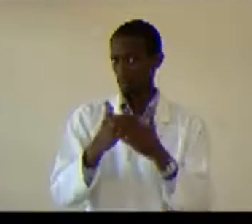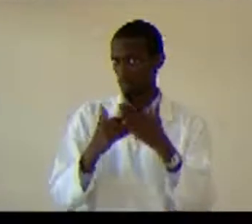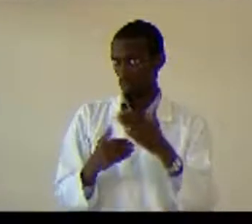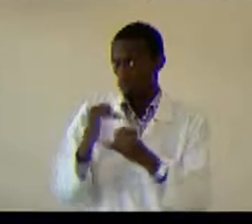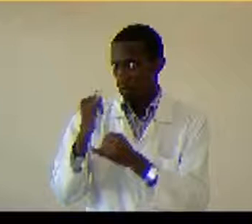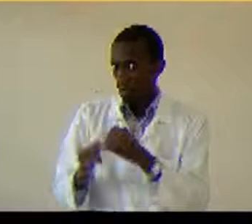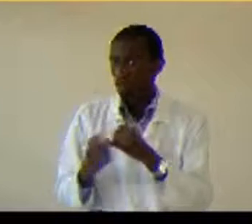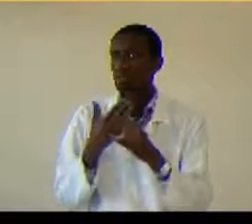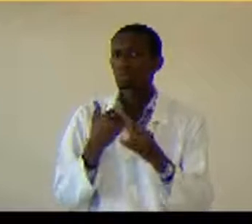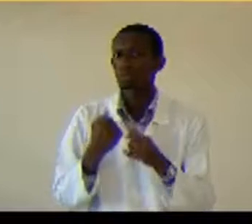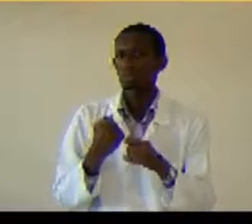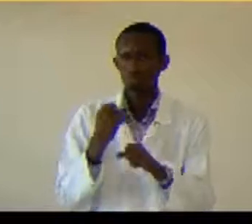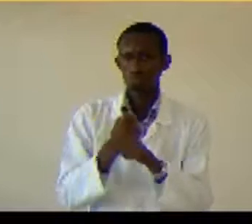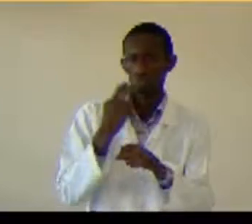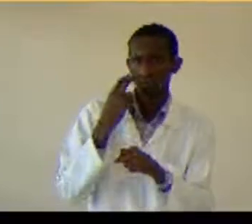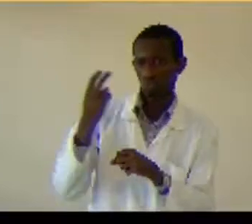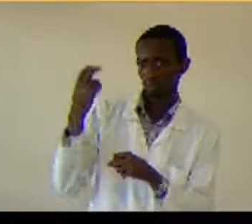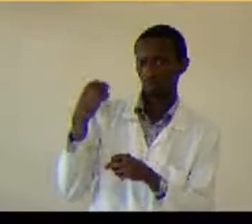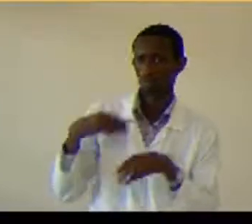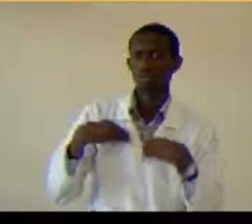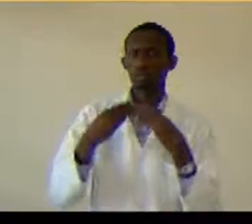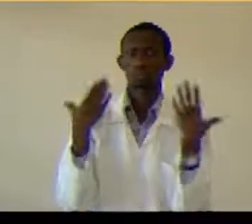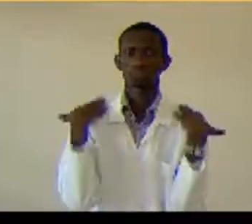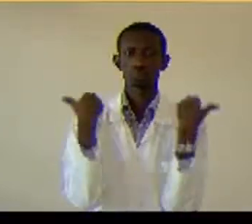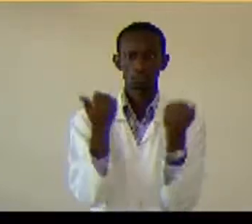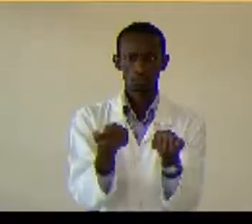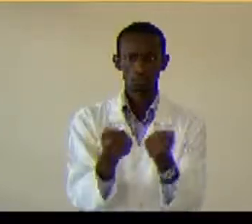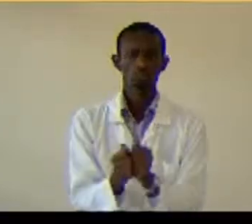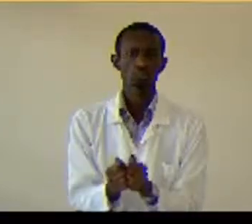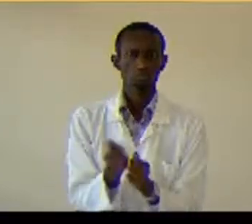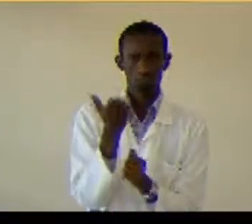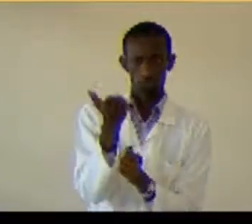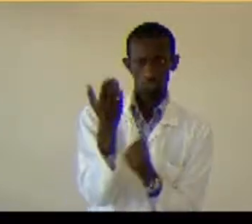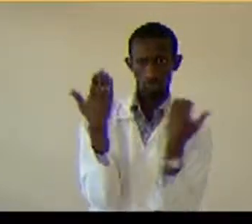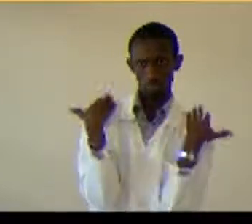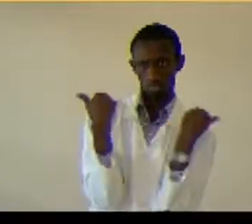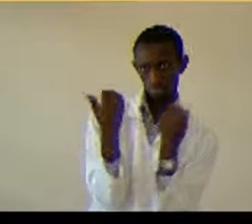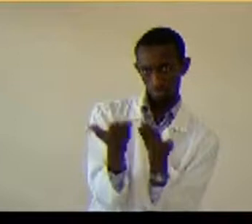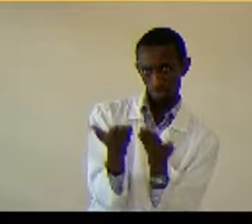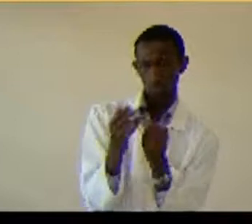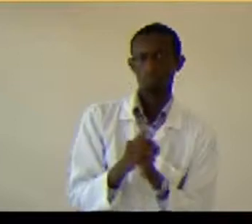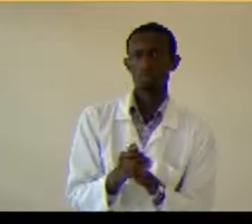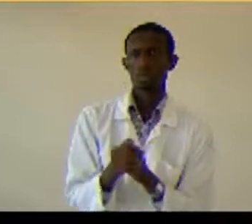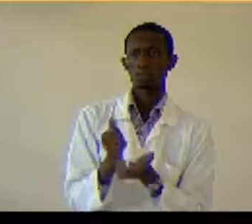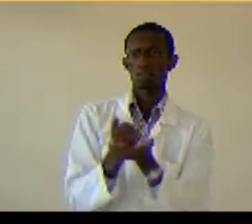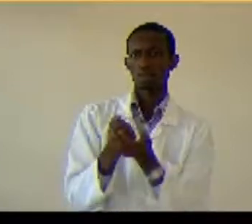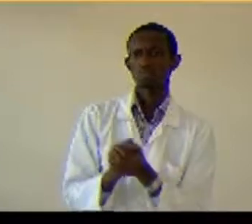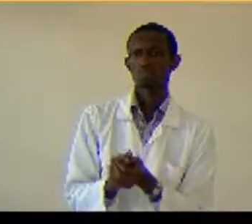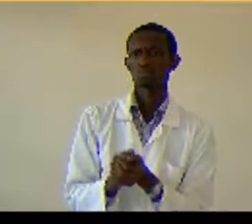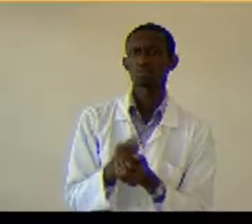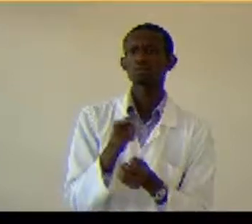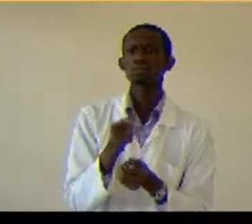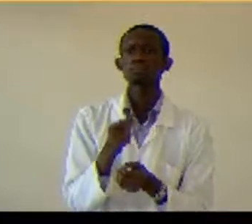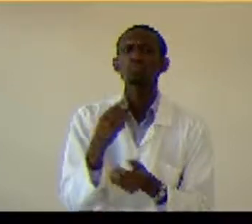end, let us look at this assignment. Right. I will read for you some of the numbers here. Part